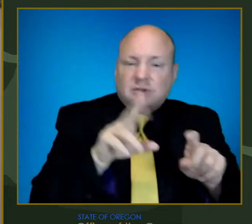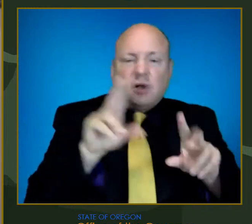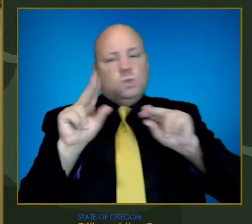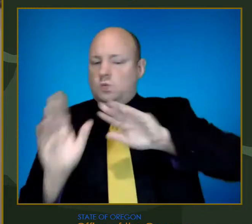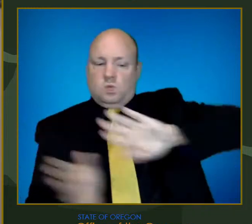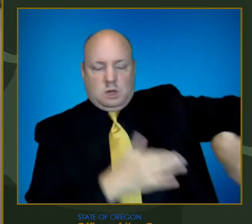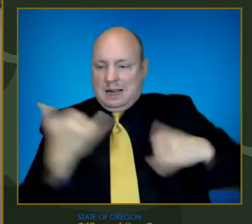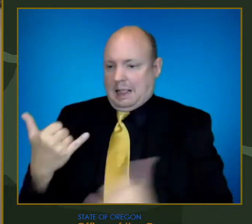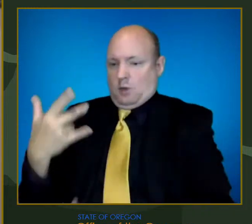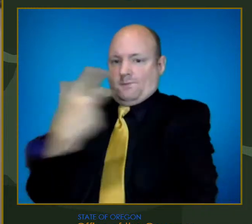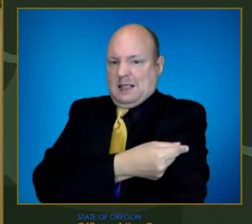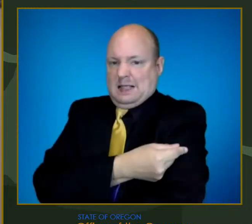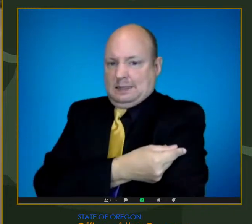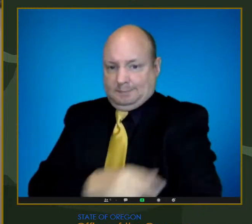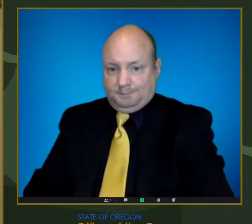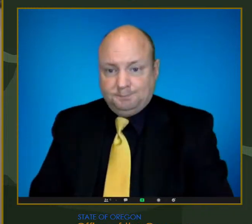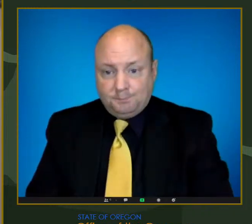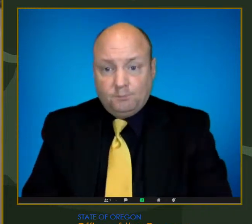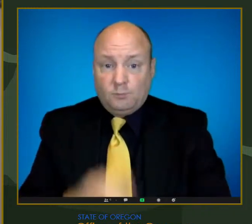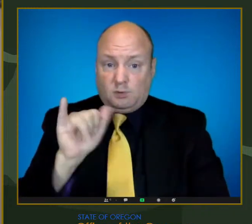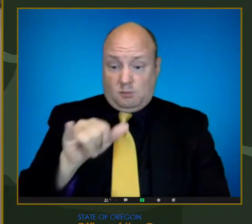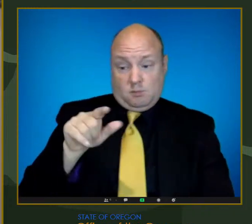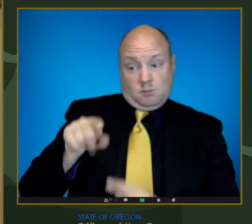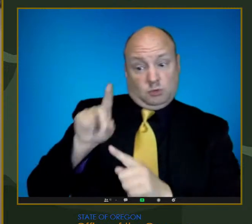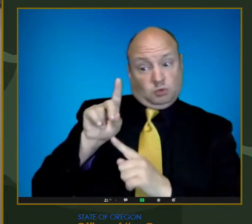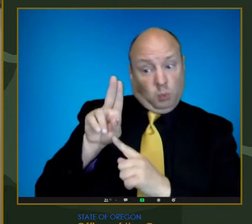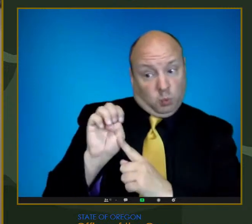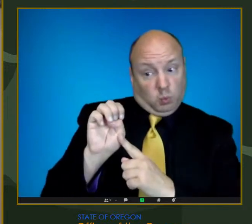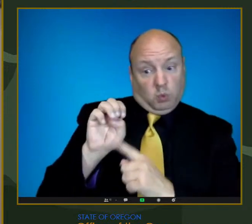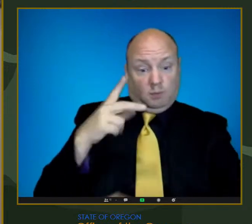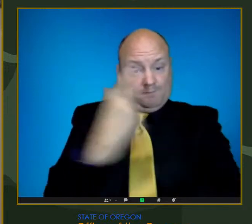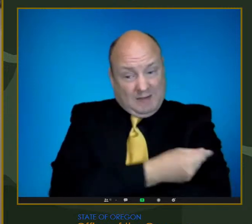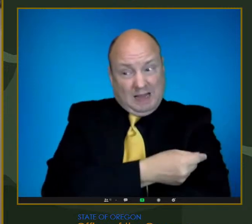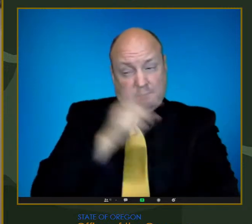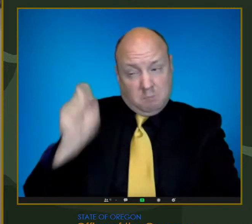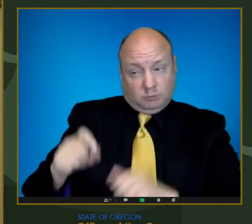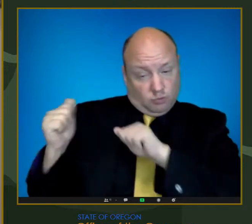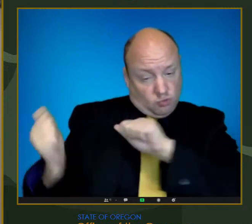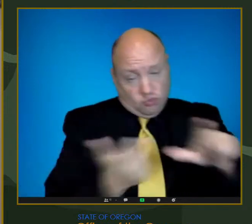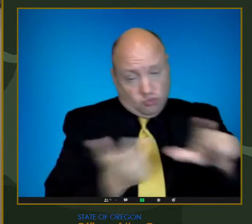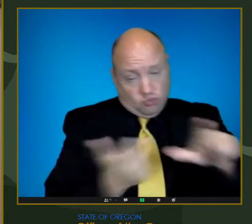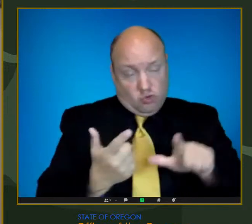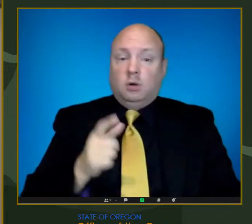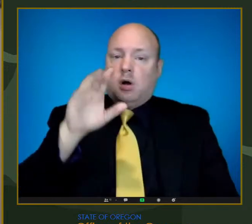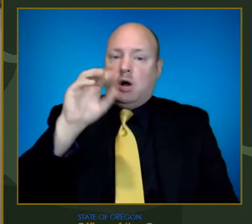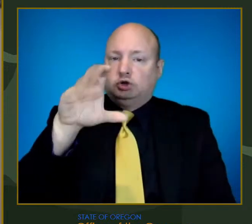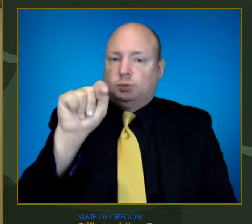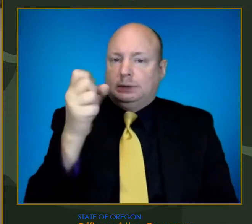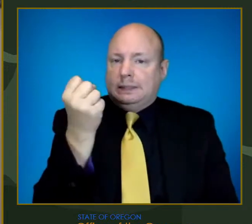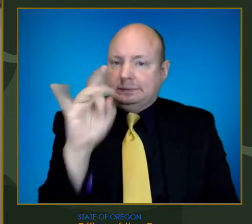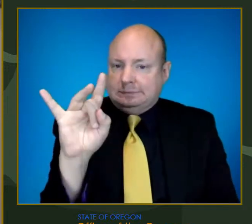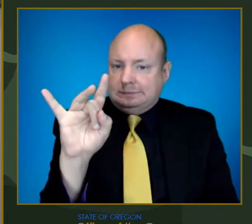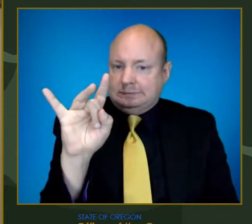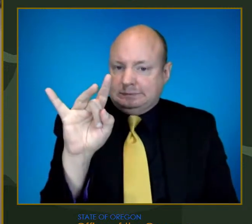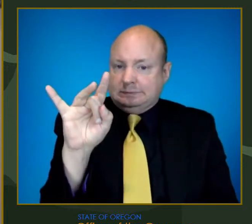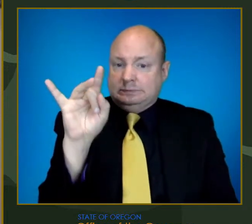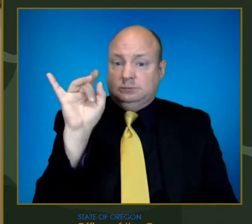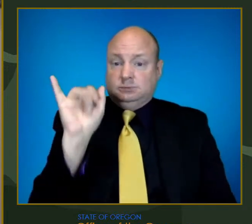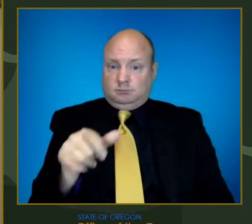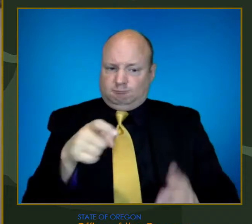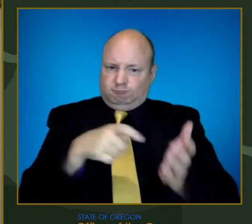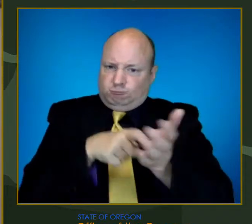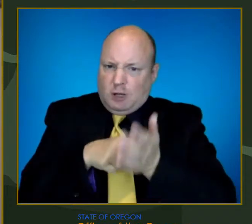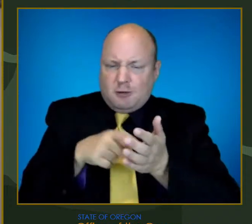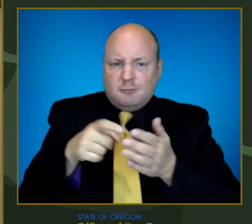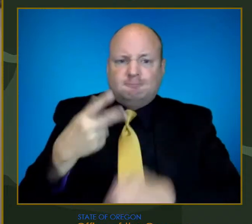or 6 weeks after full FDA approval, whichever is later. In the week since I announced